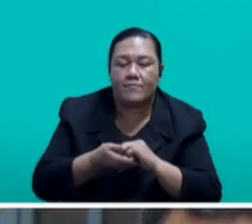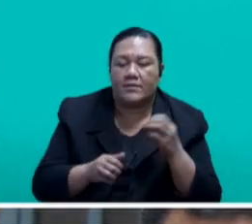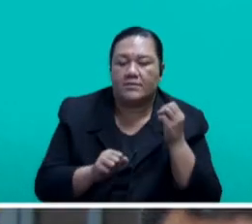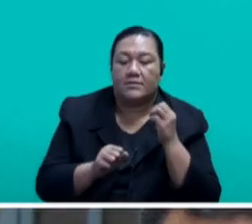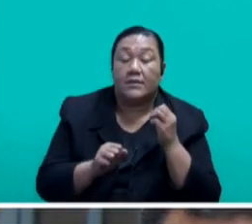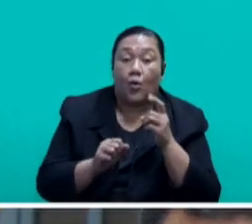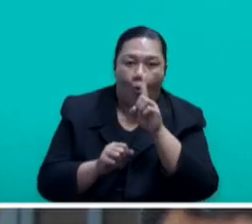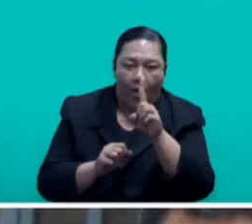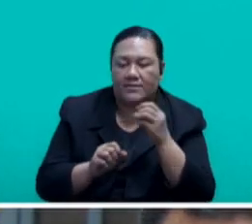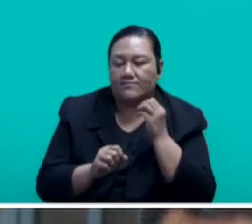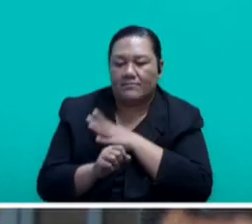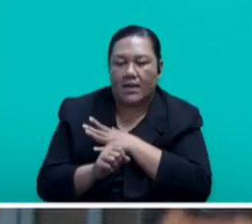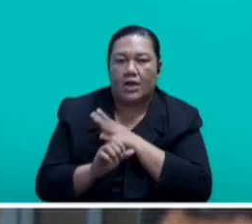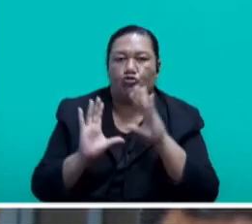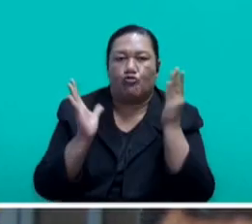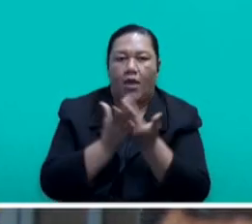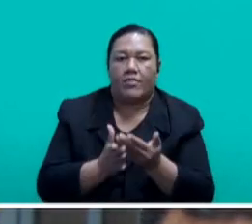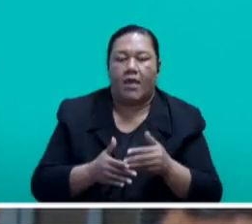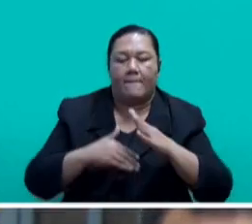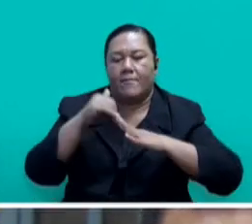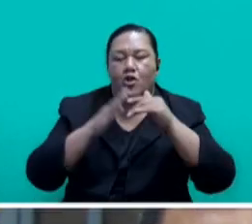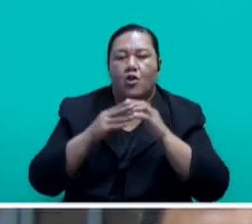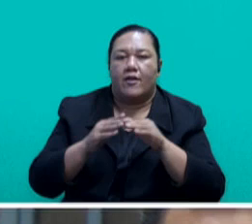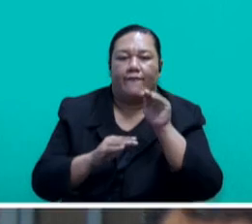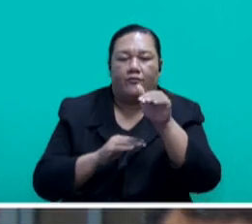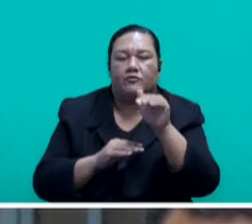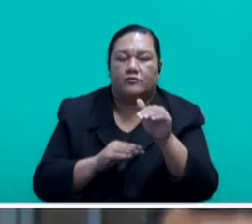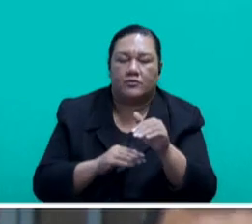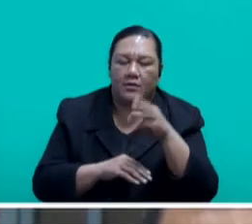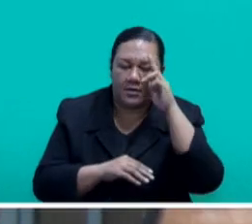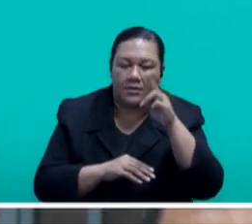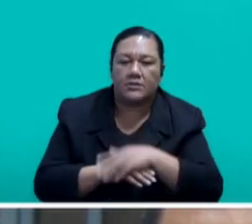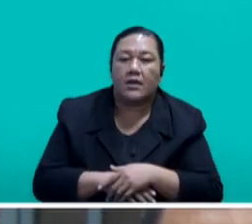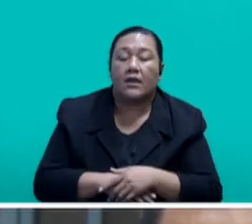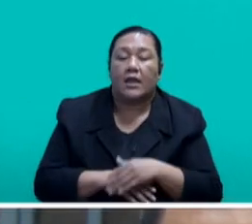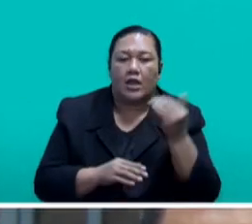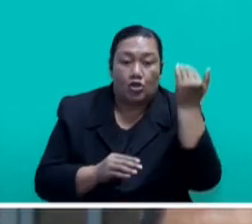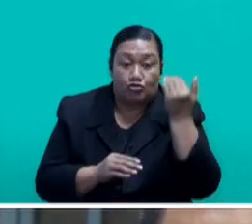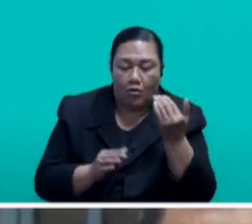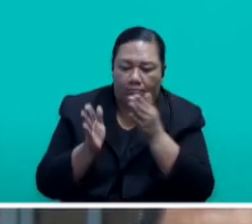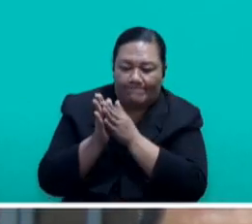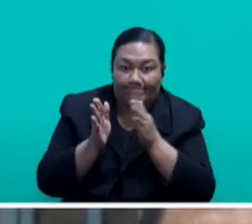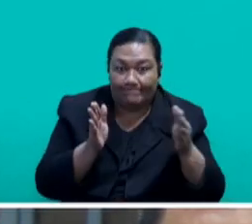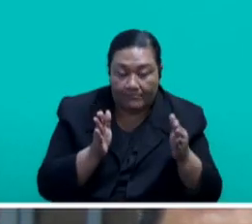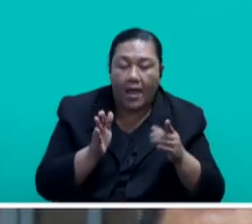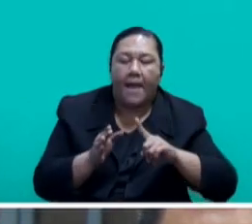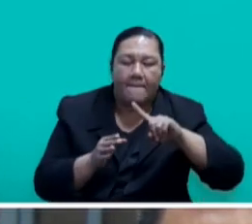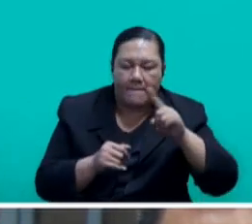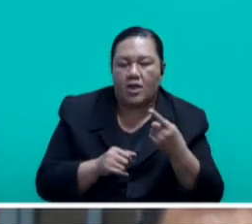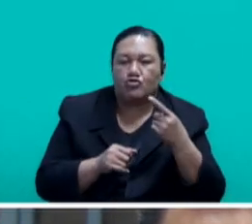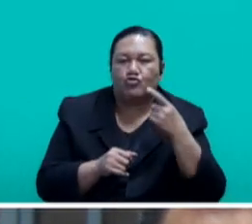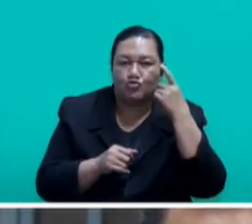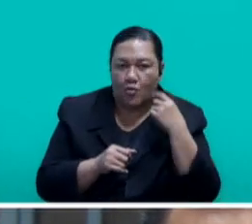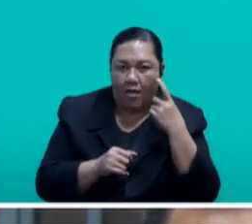course, we will feel the pinch of pain in the short term, but a sacrifice for our future gains.